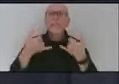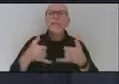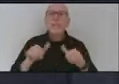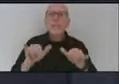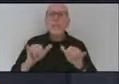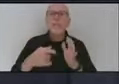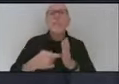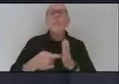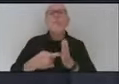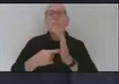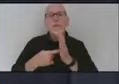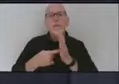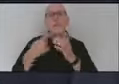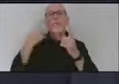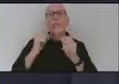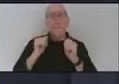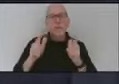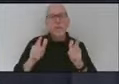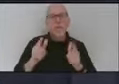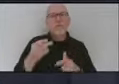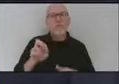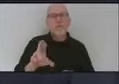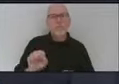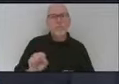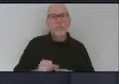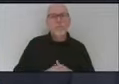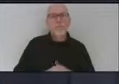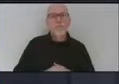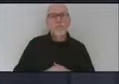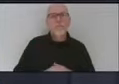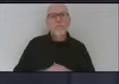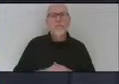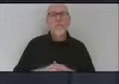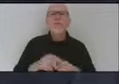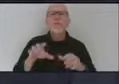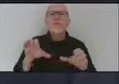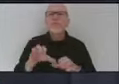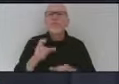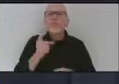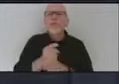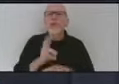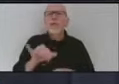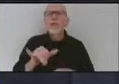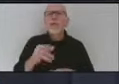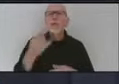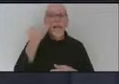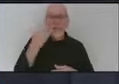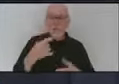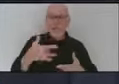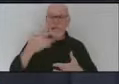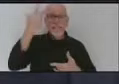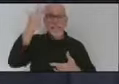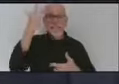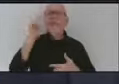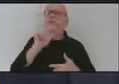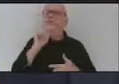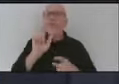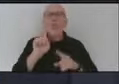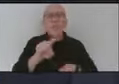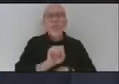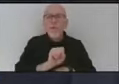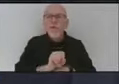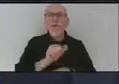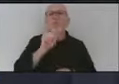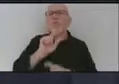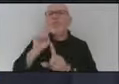worn by all Hoosiers. And do the right thing by not going to work or other locations when you're sick or